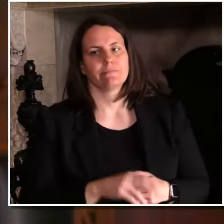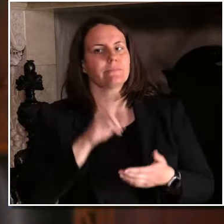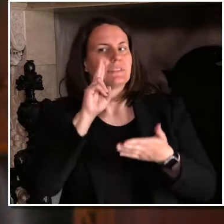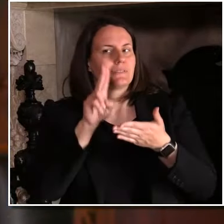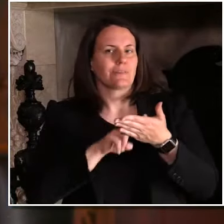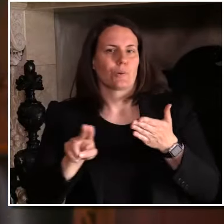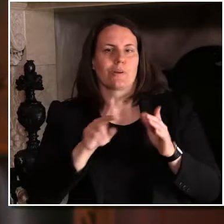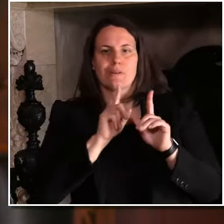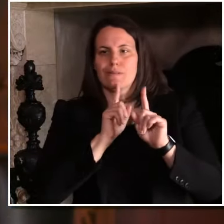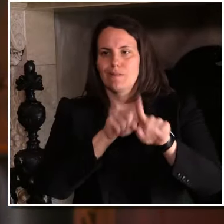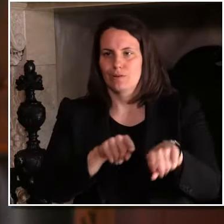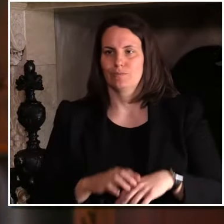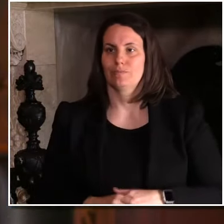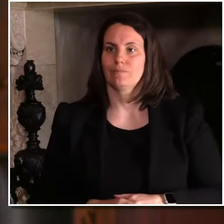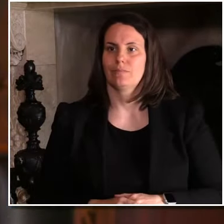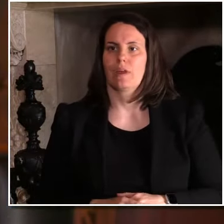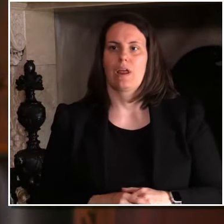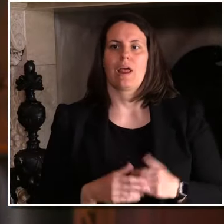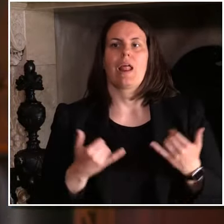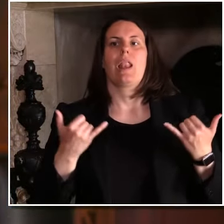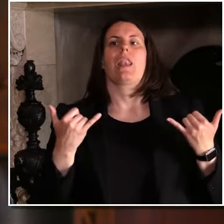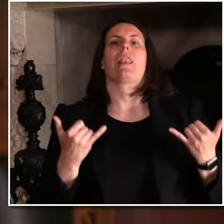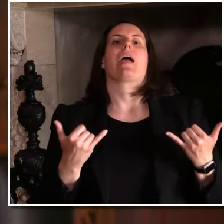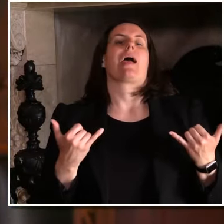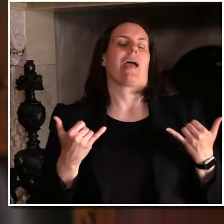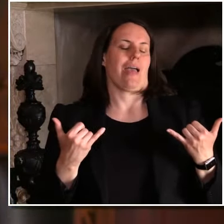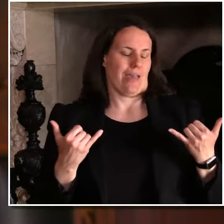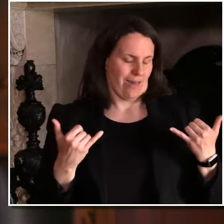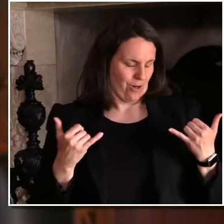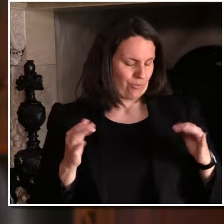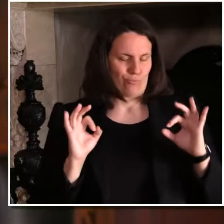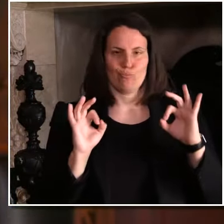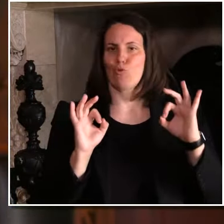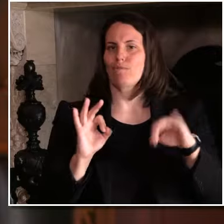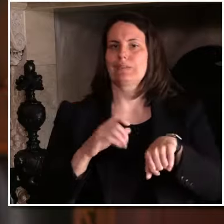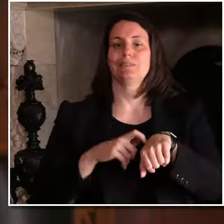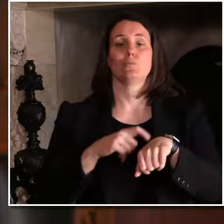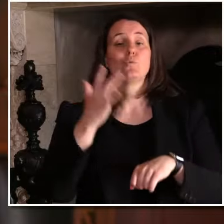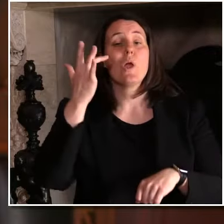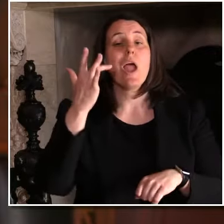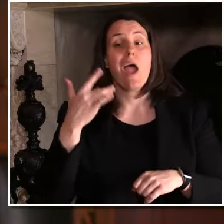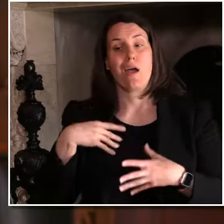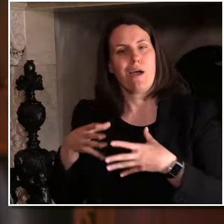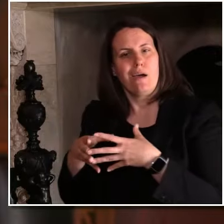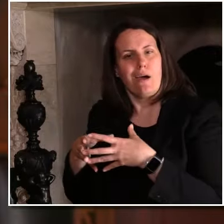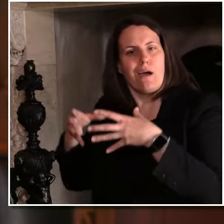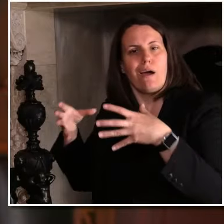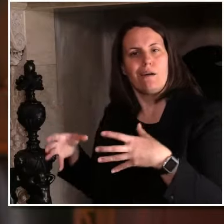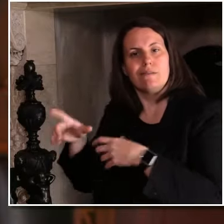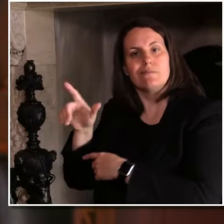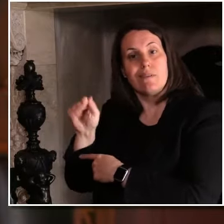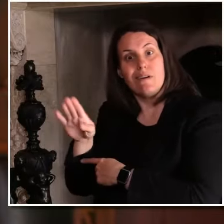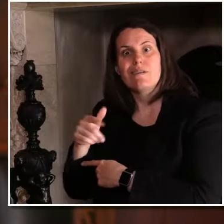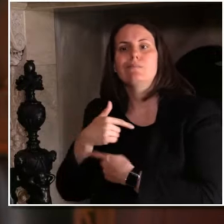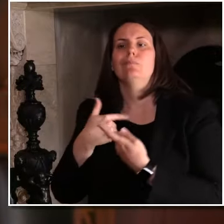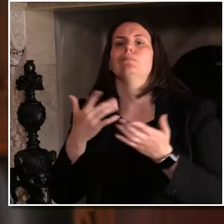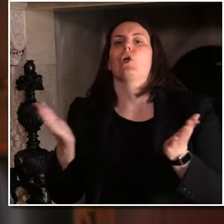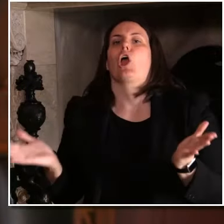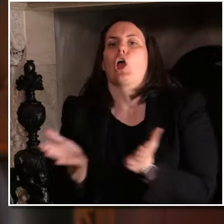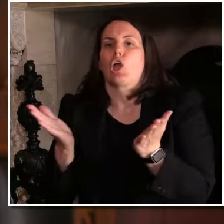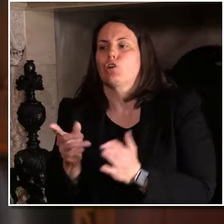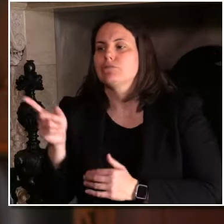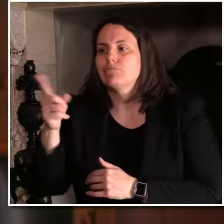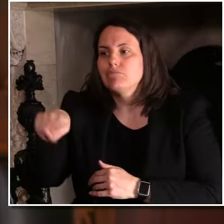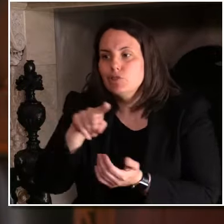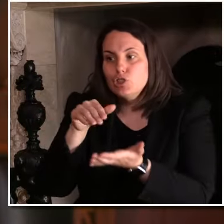testing guidelines. We are encouraging providers to test anyone with symptoms,